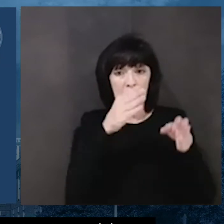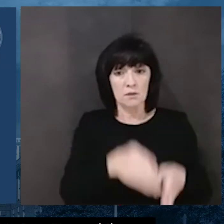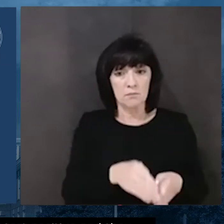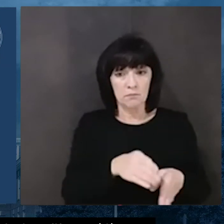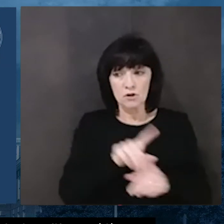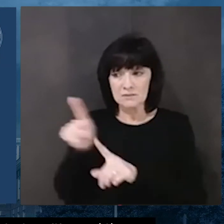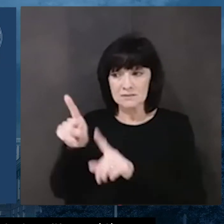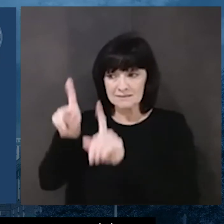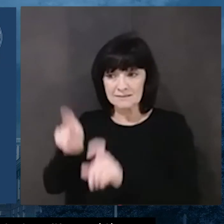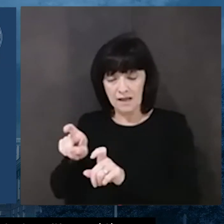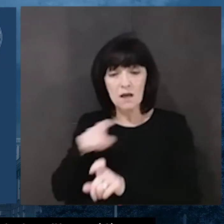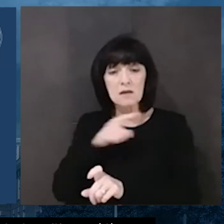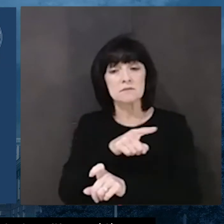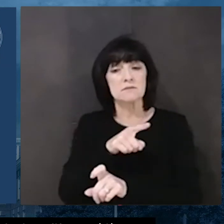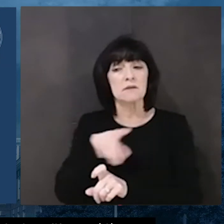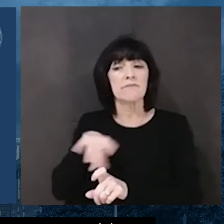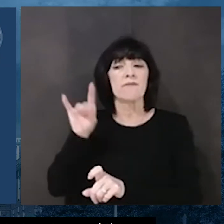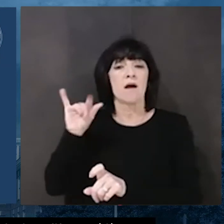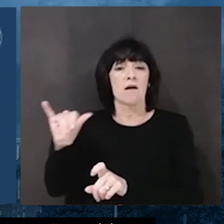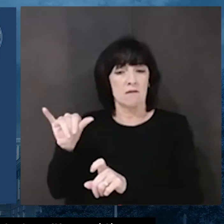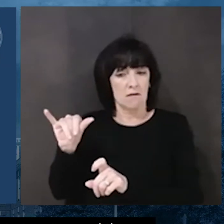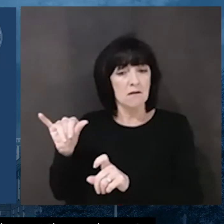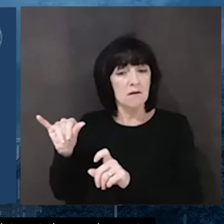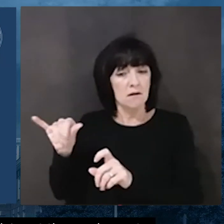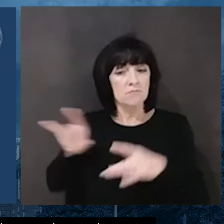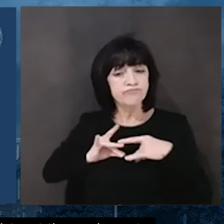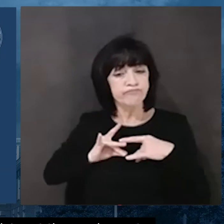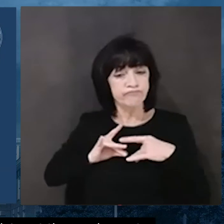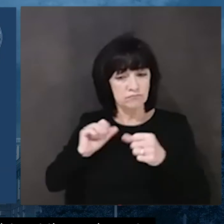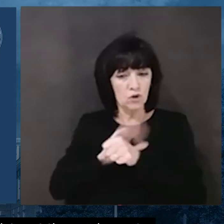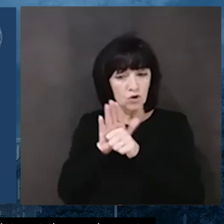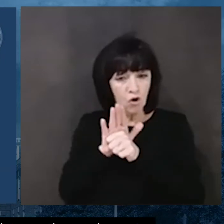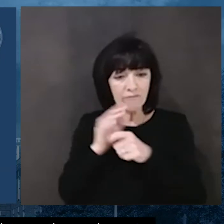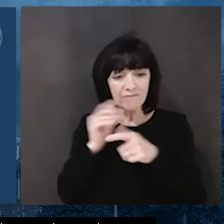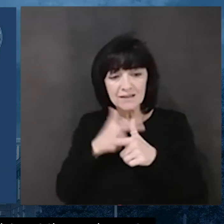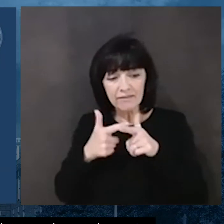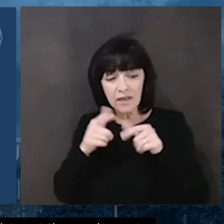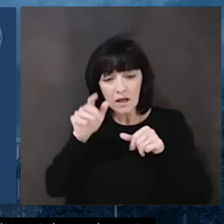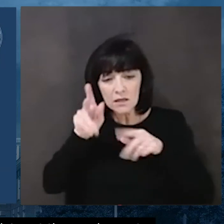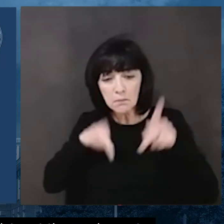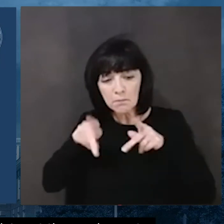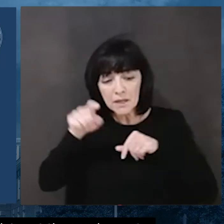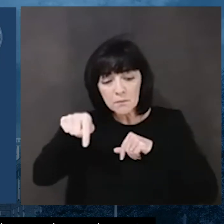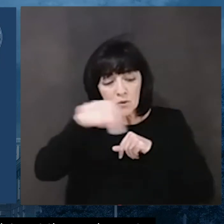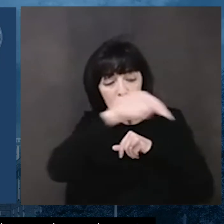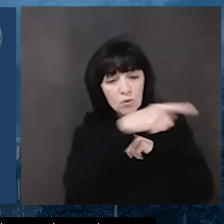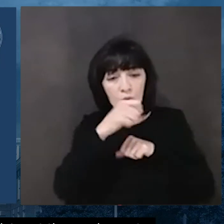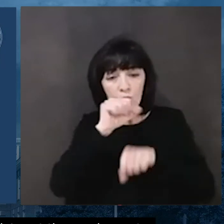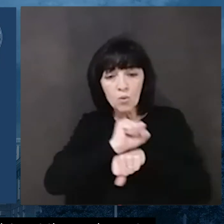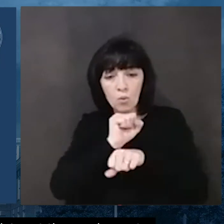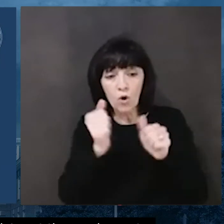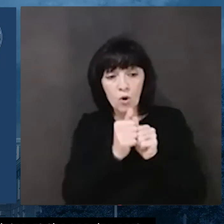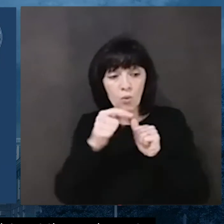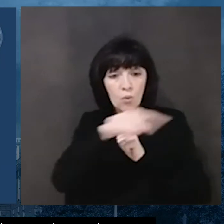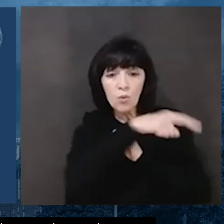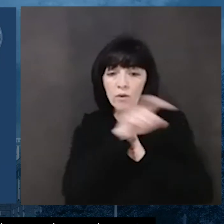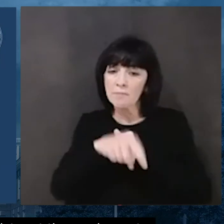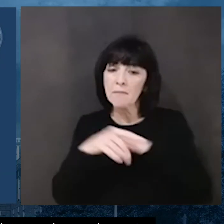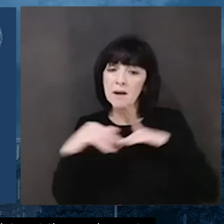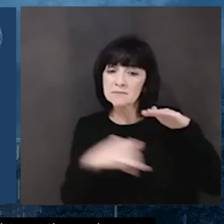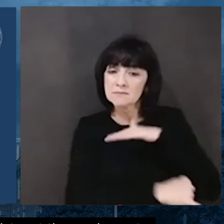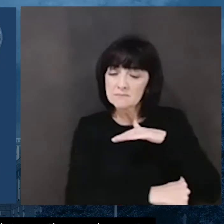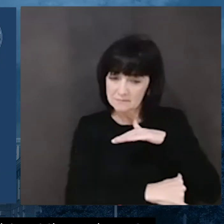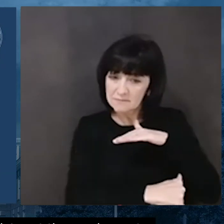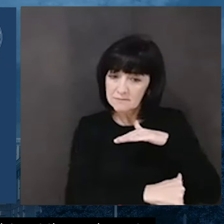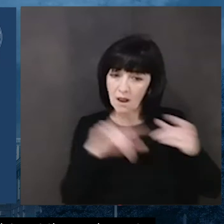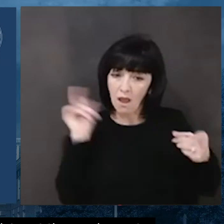posts, and that creates operational challenges. With respect to the threat to spread to